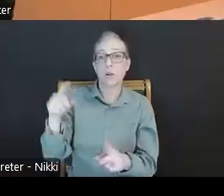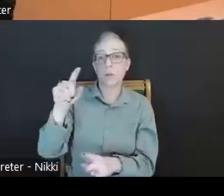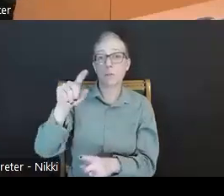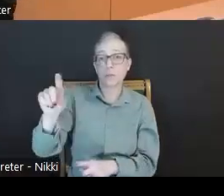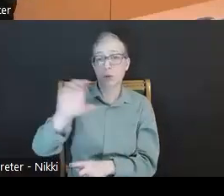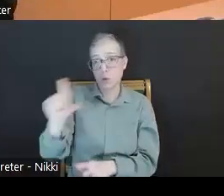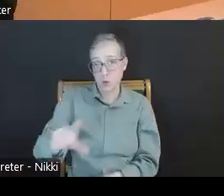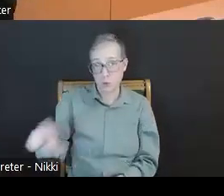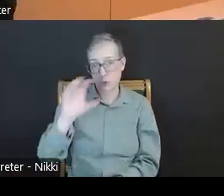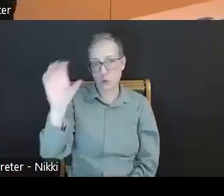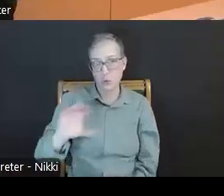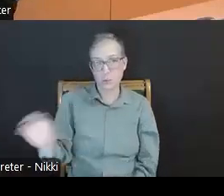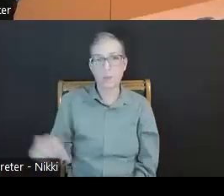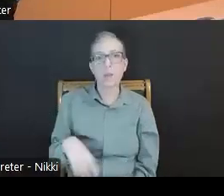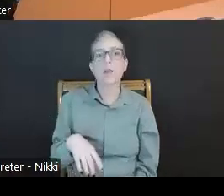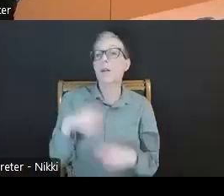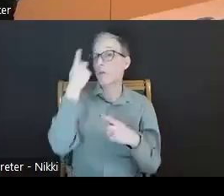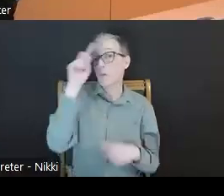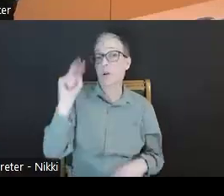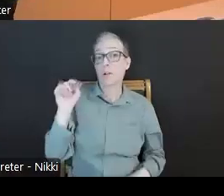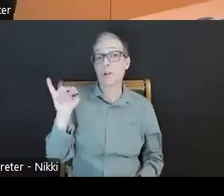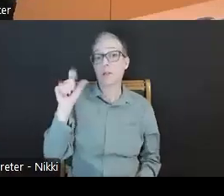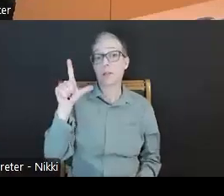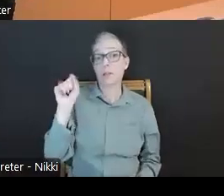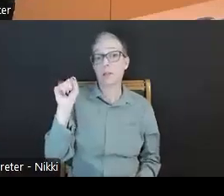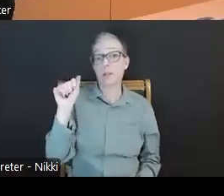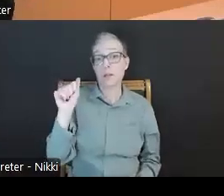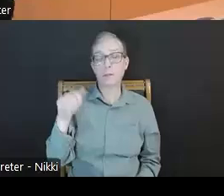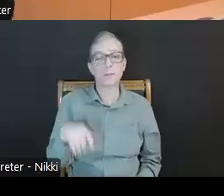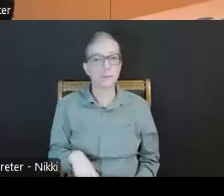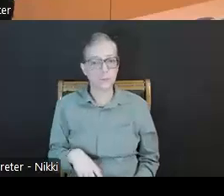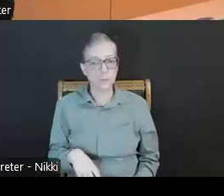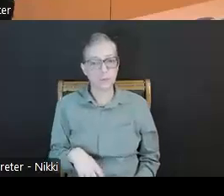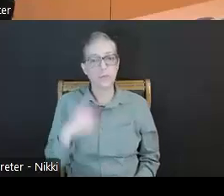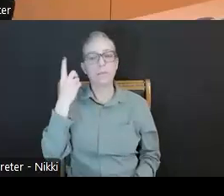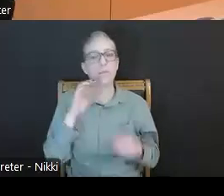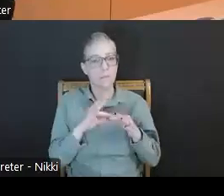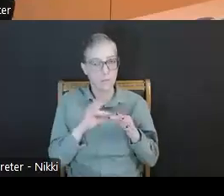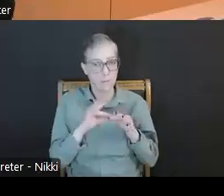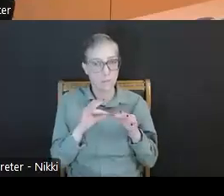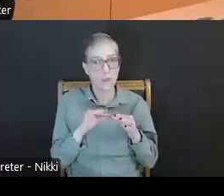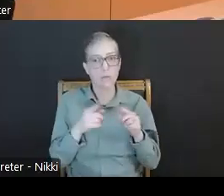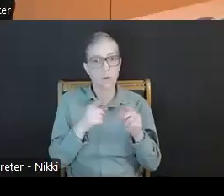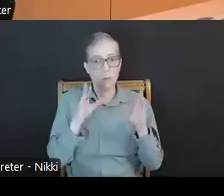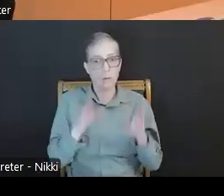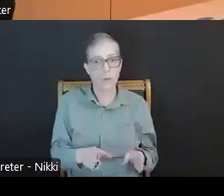So Nilsa, the comment came in from somebody that